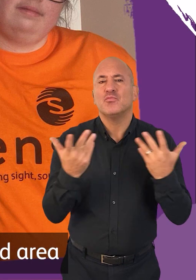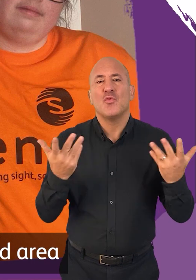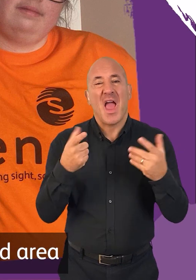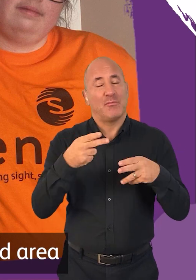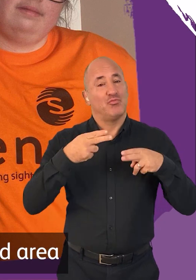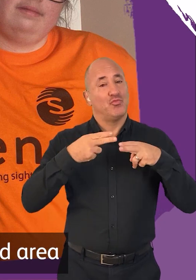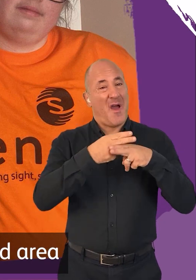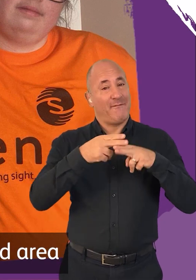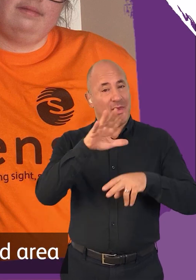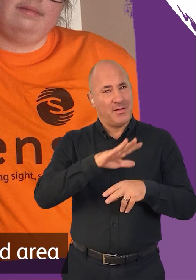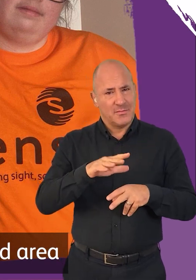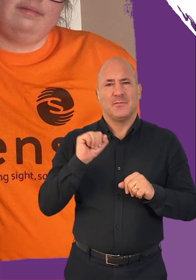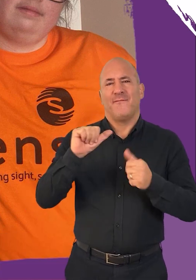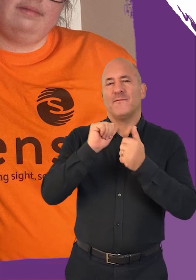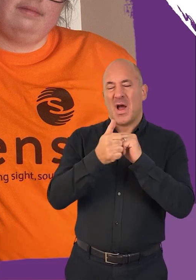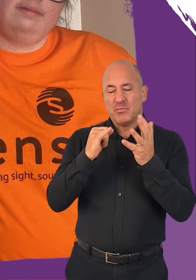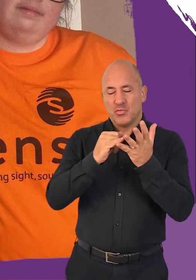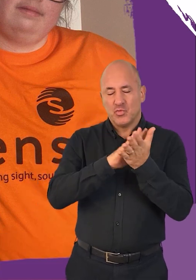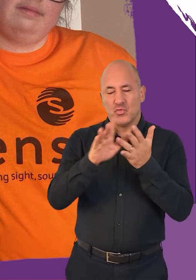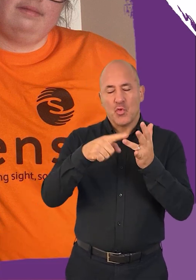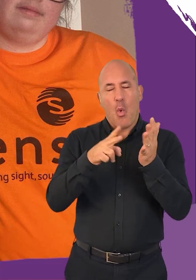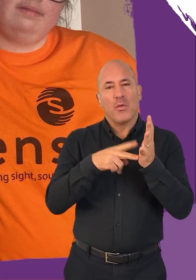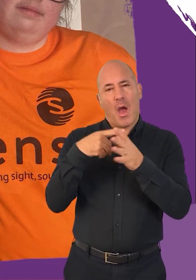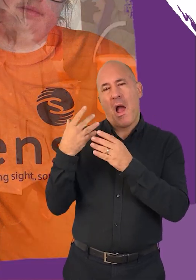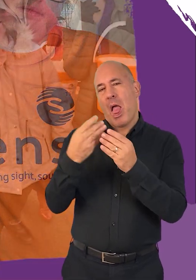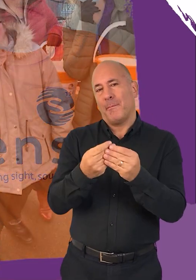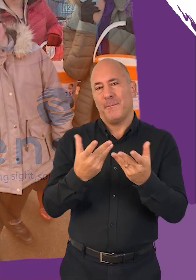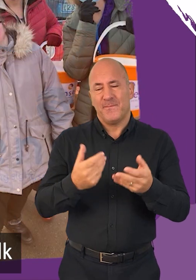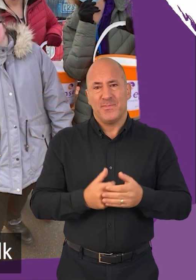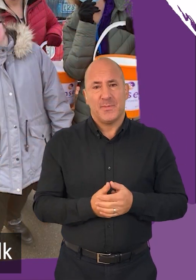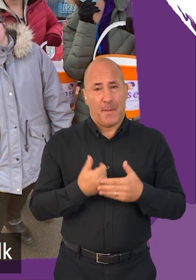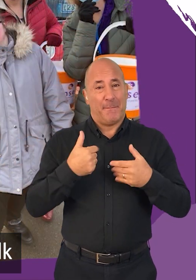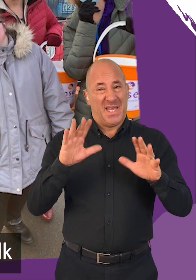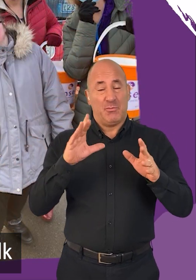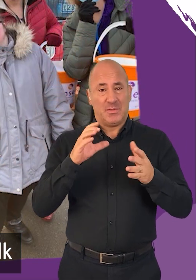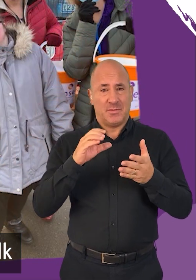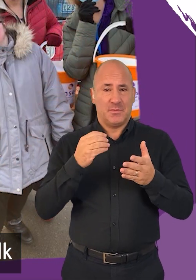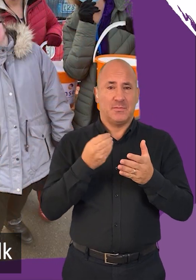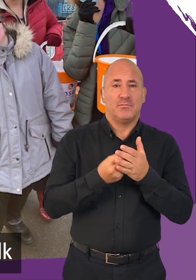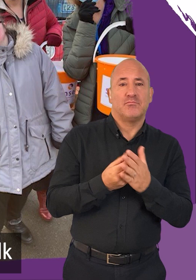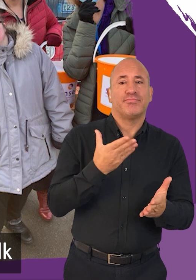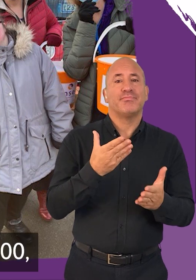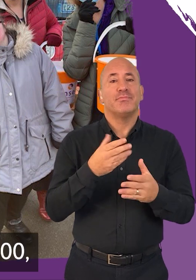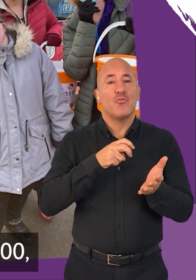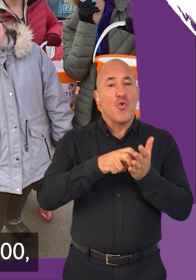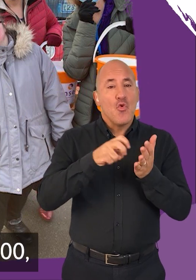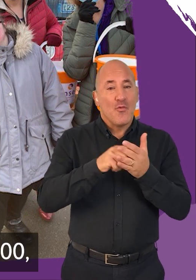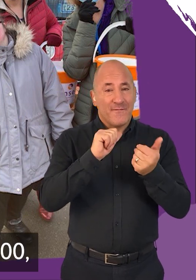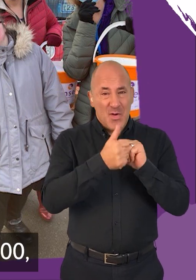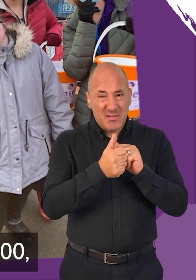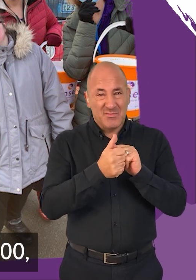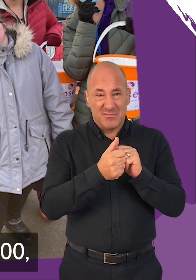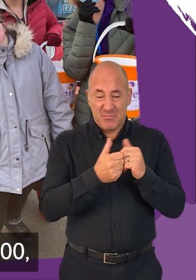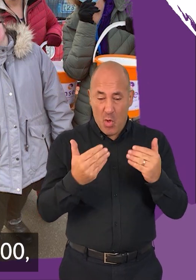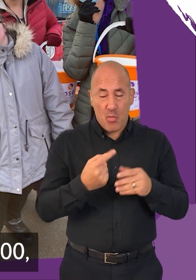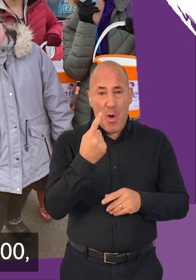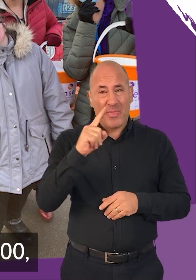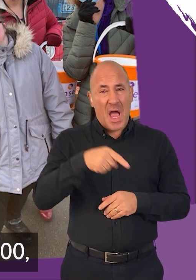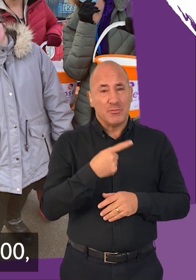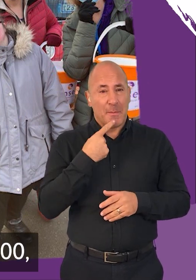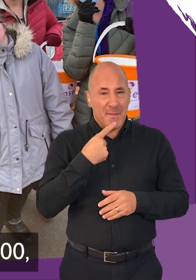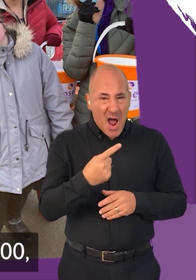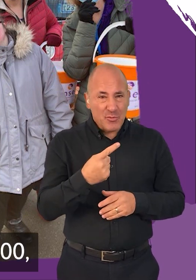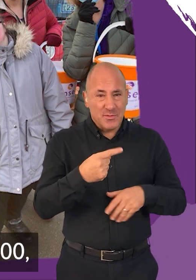fundraising events in the Sheffield area with the help of her friend Shona. Rosie has completed a sponsored walk with her friends which raised